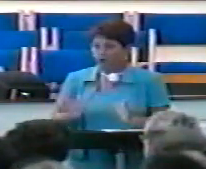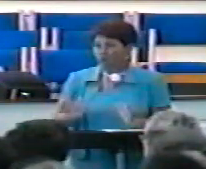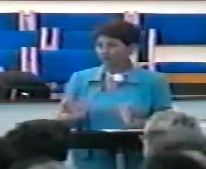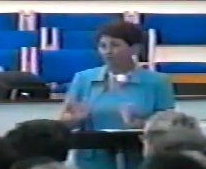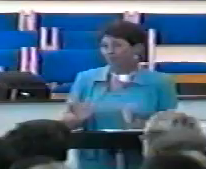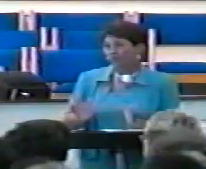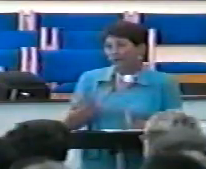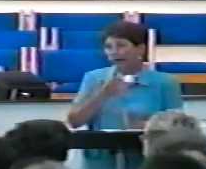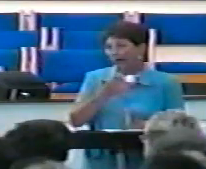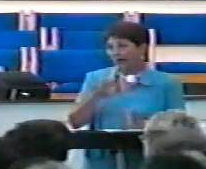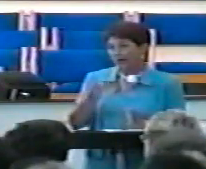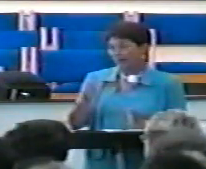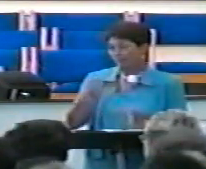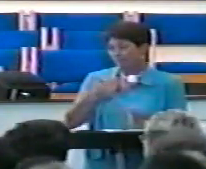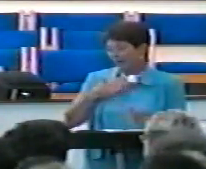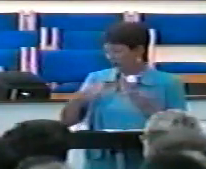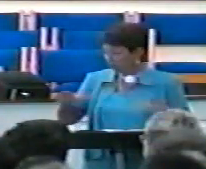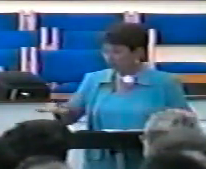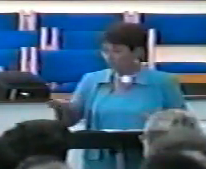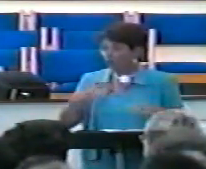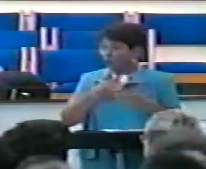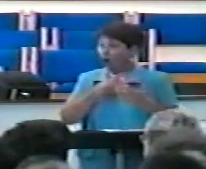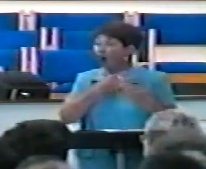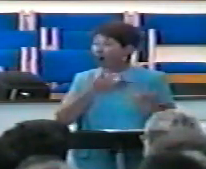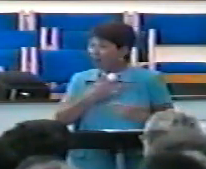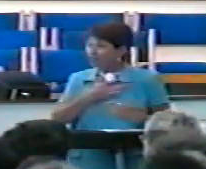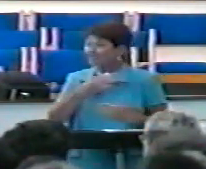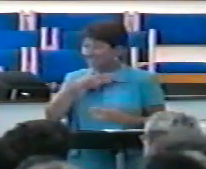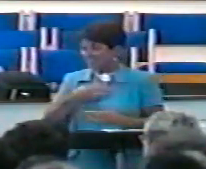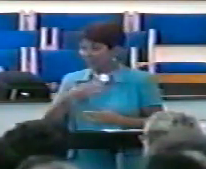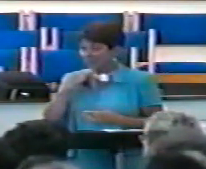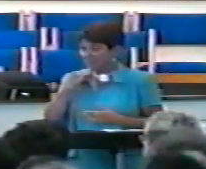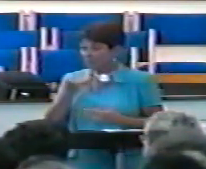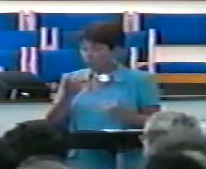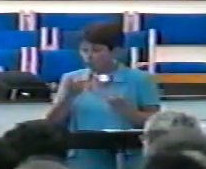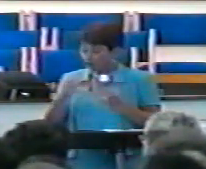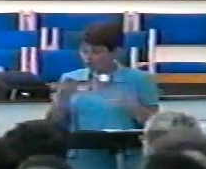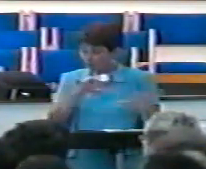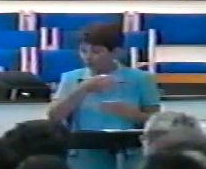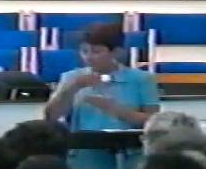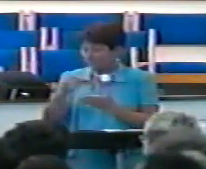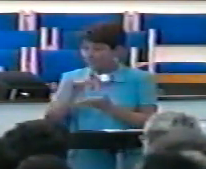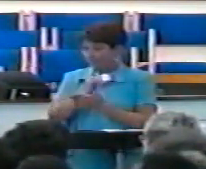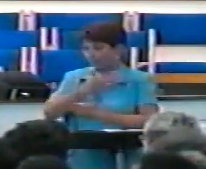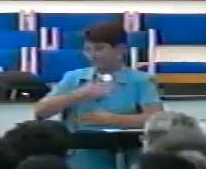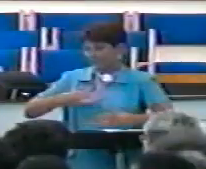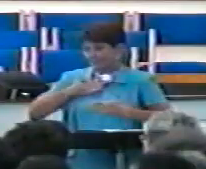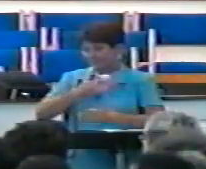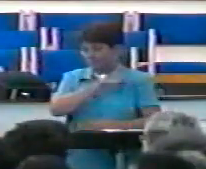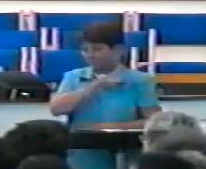And their heart's desire is to want to do those things that please Him.